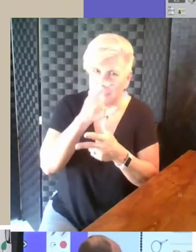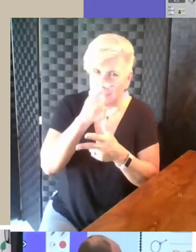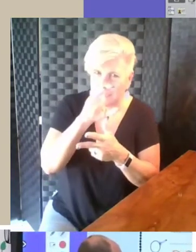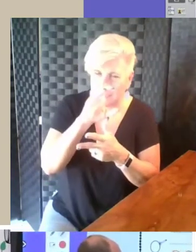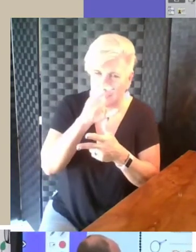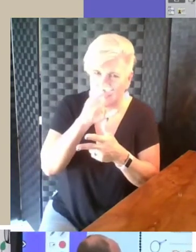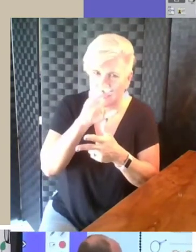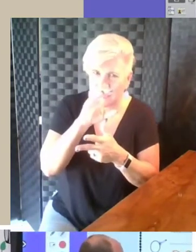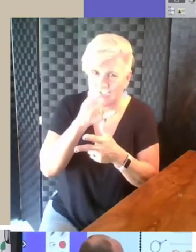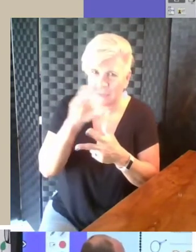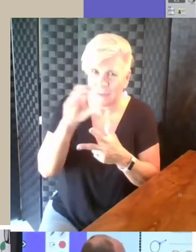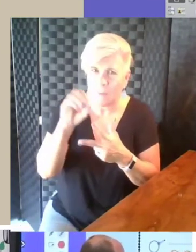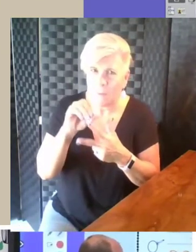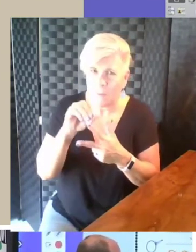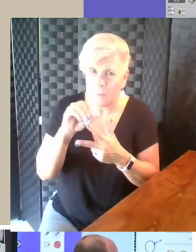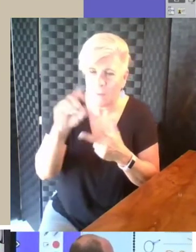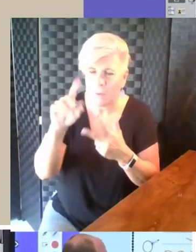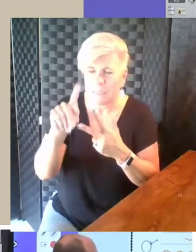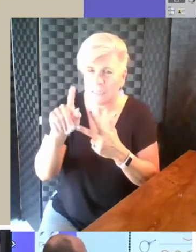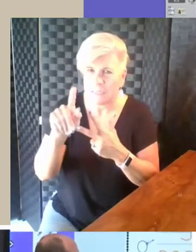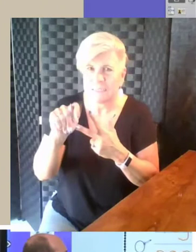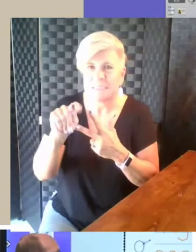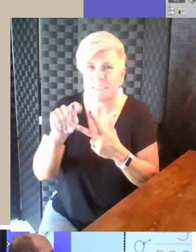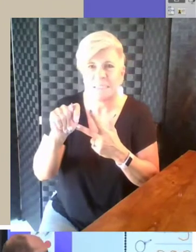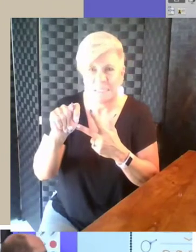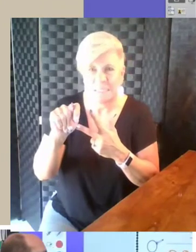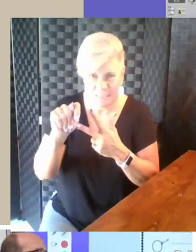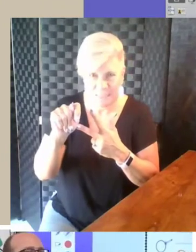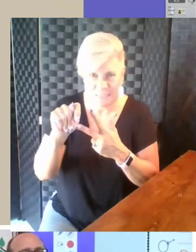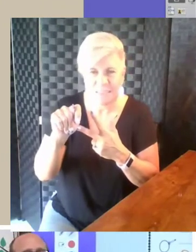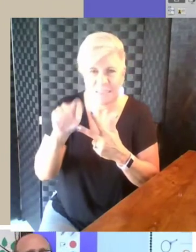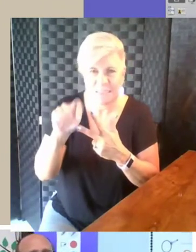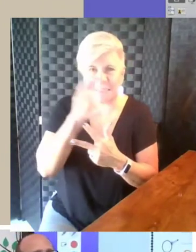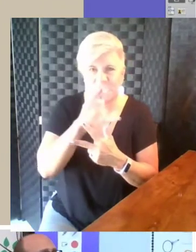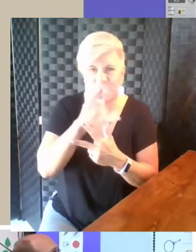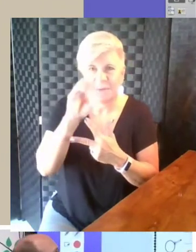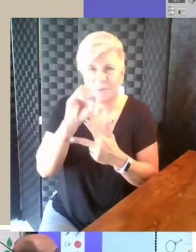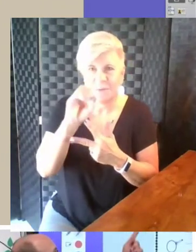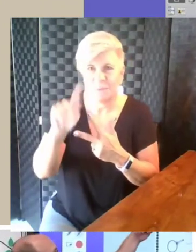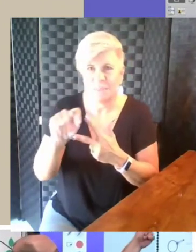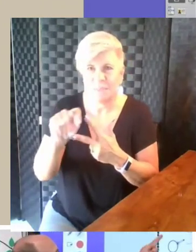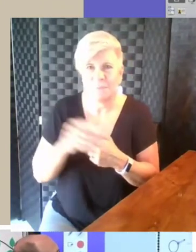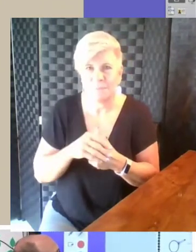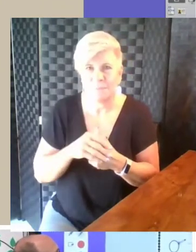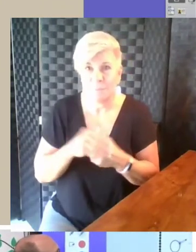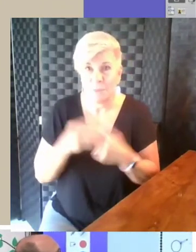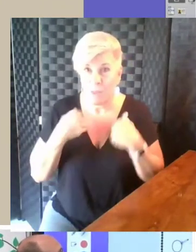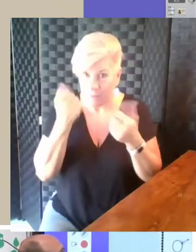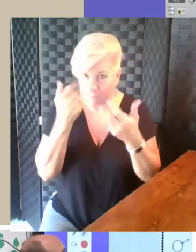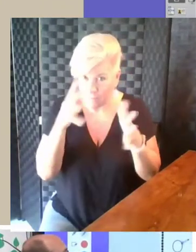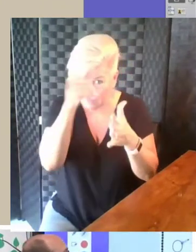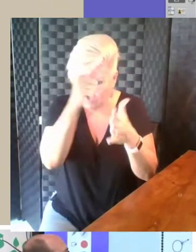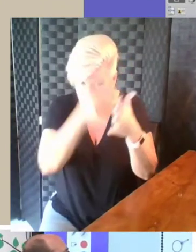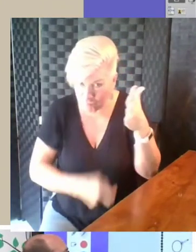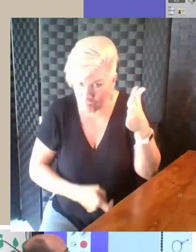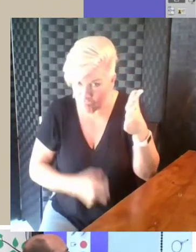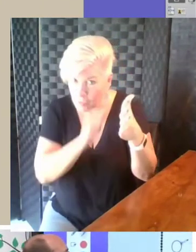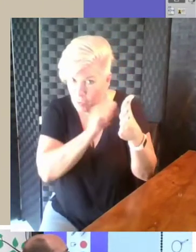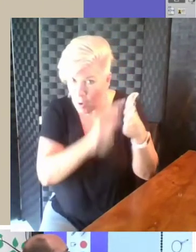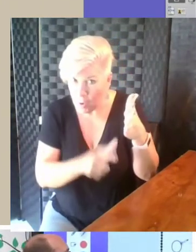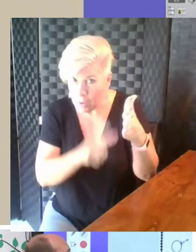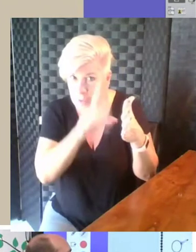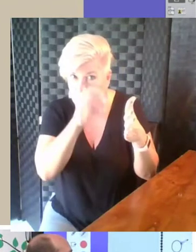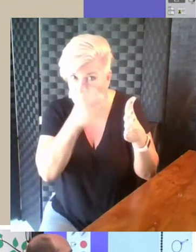C. What's the final consonant? Cot. Do you have all these words? Dog,